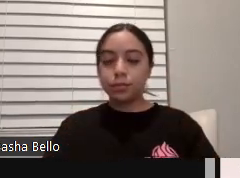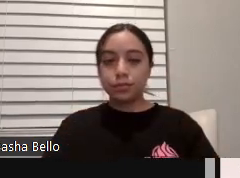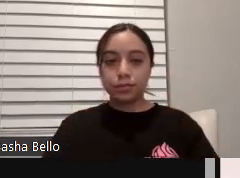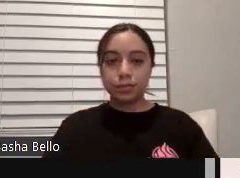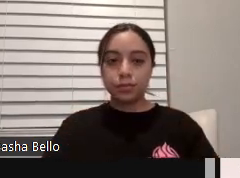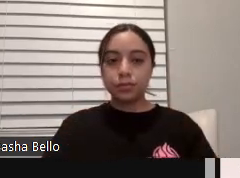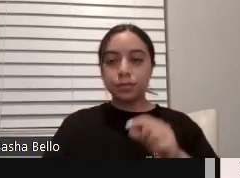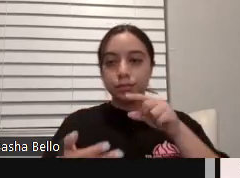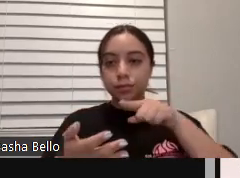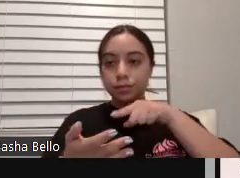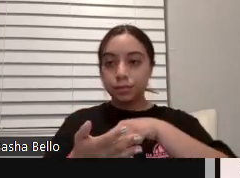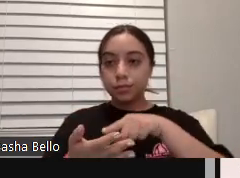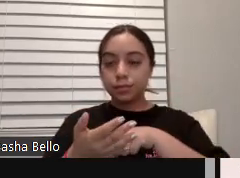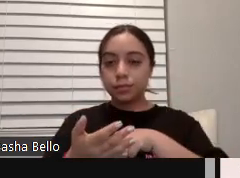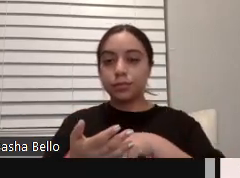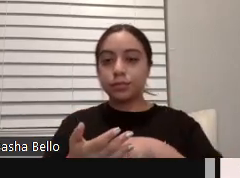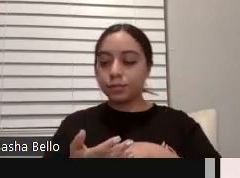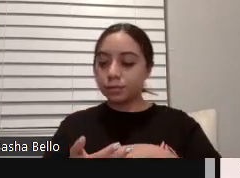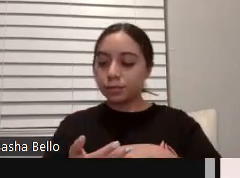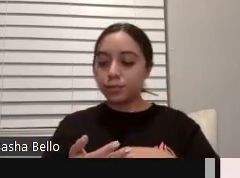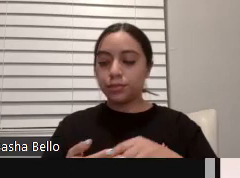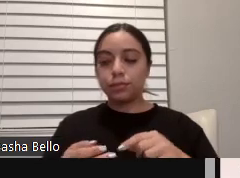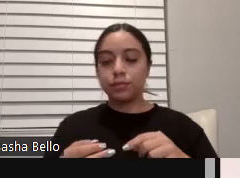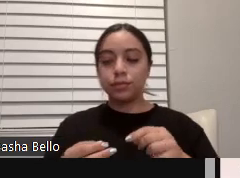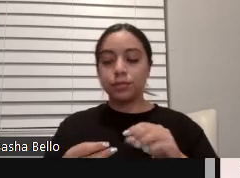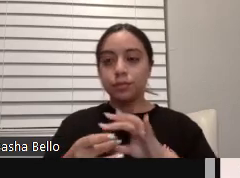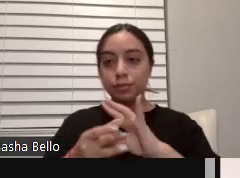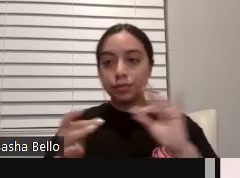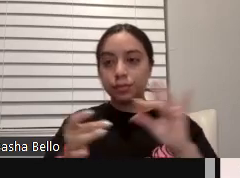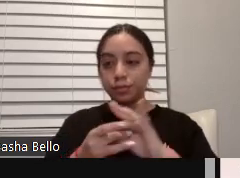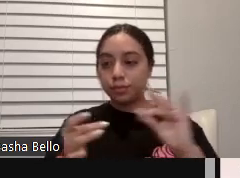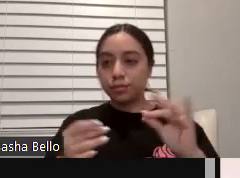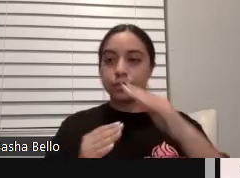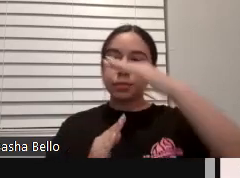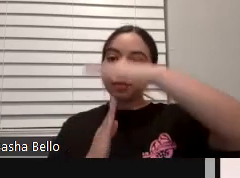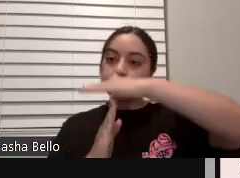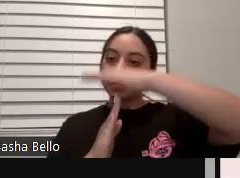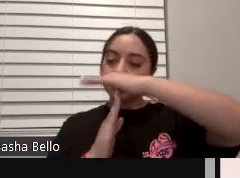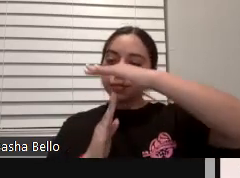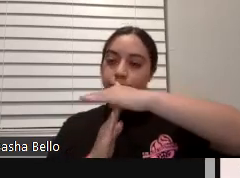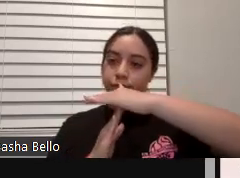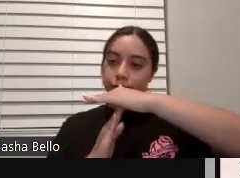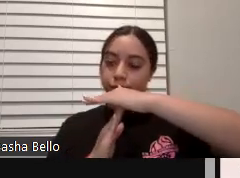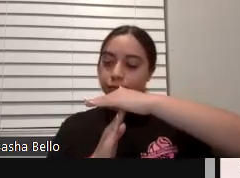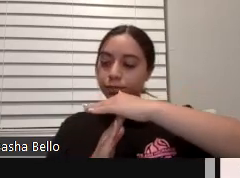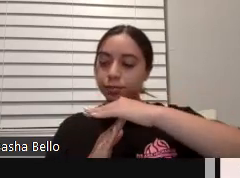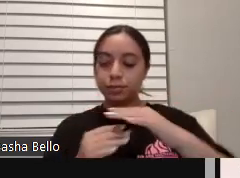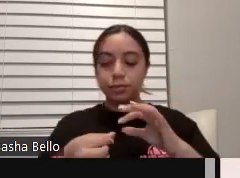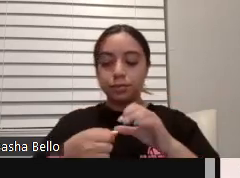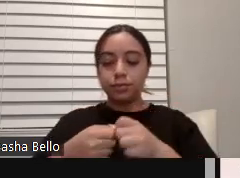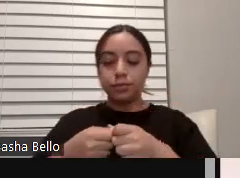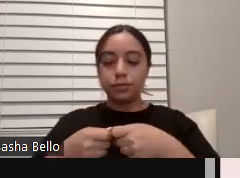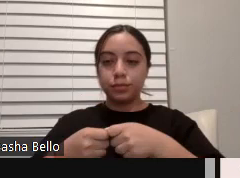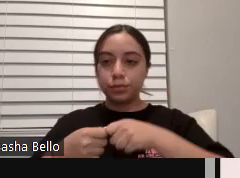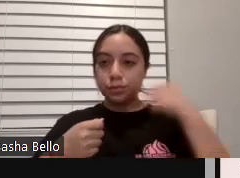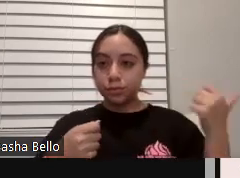the top, you have a forward button, favorite button, and a delete message. If you tap on delete a message, then you